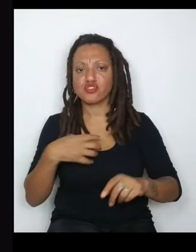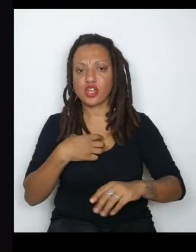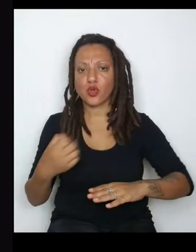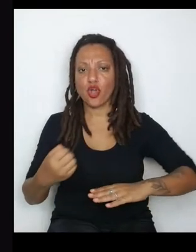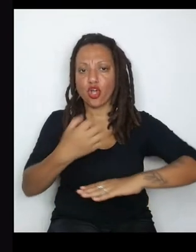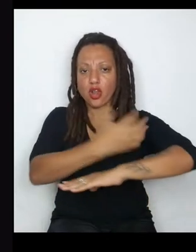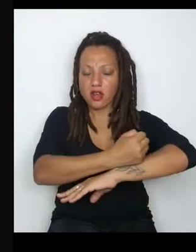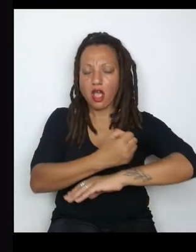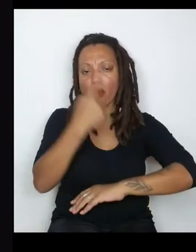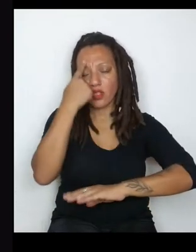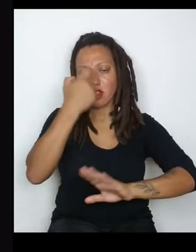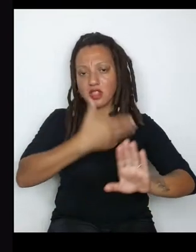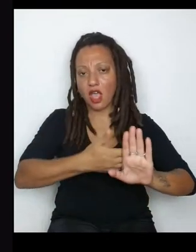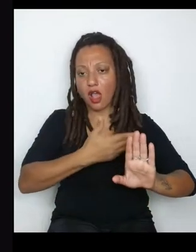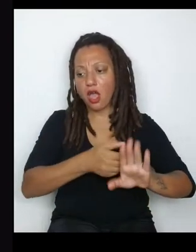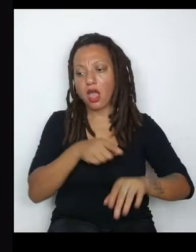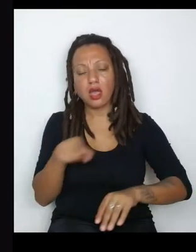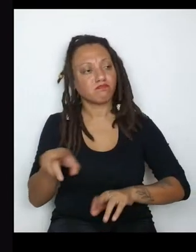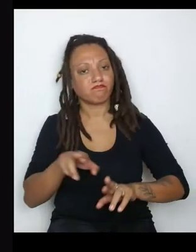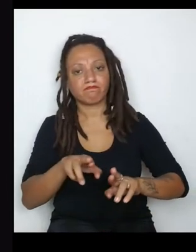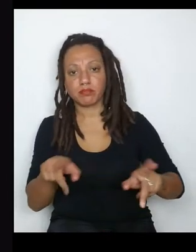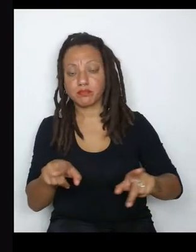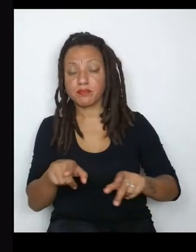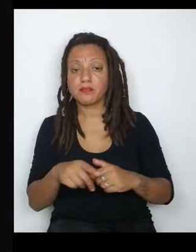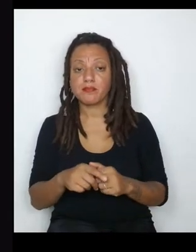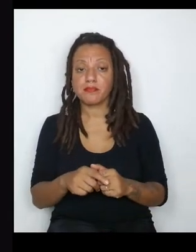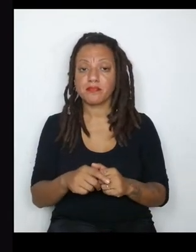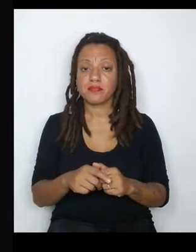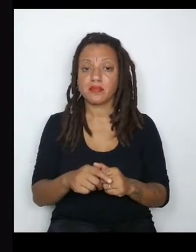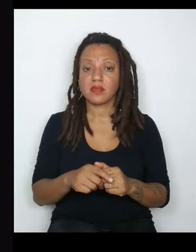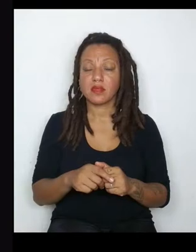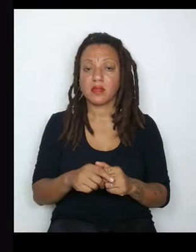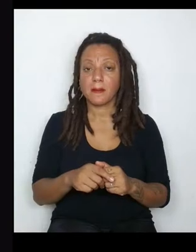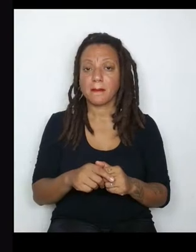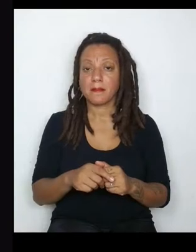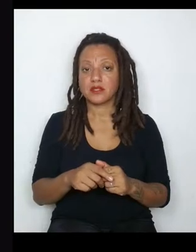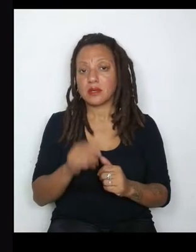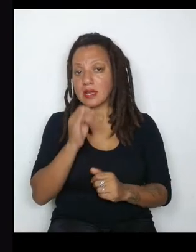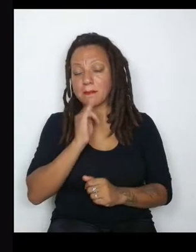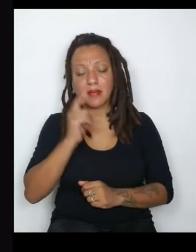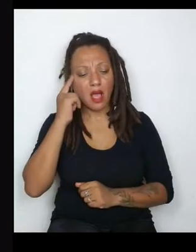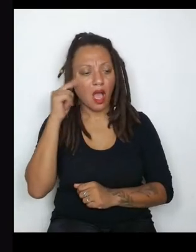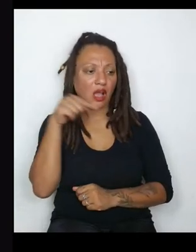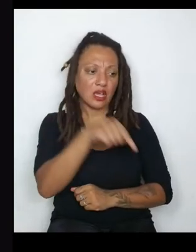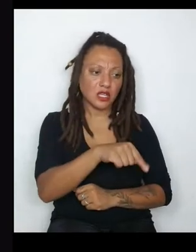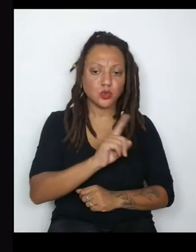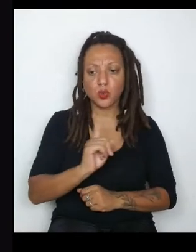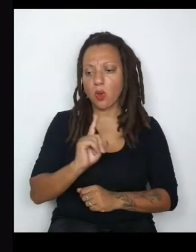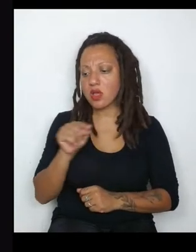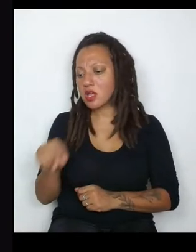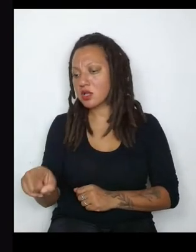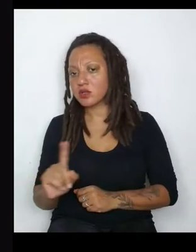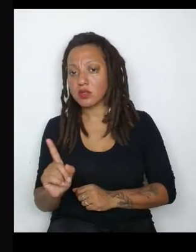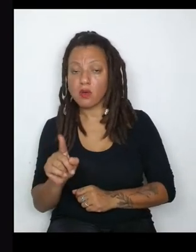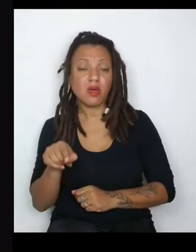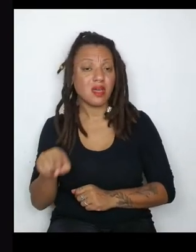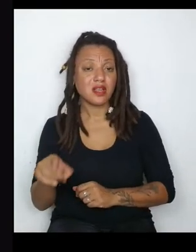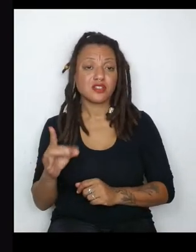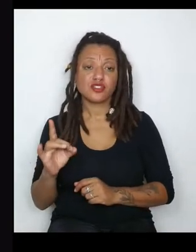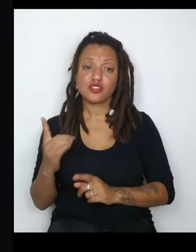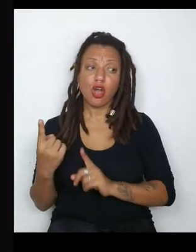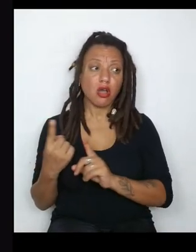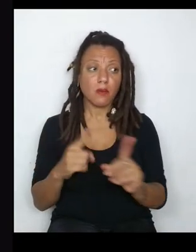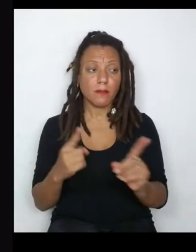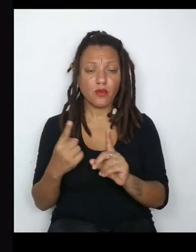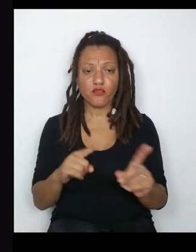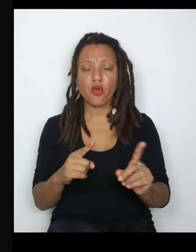structures is neither here nor there he was certainly a thorn in the side of all authorities but we should